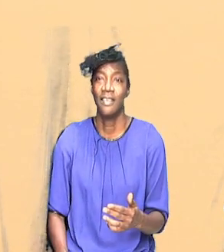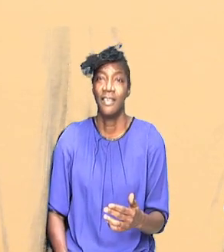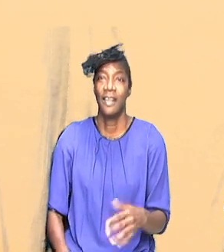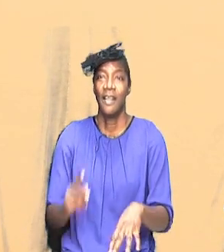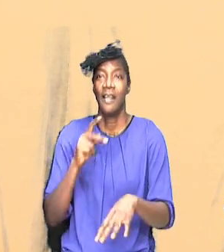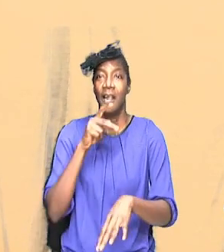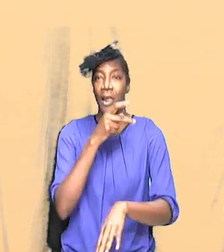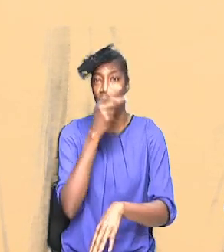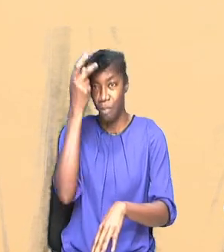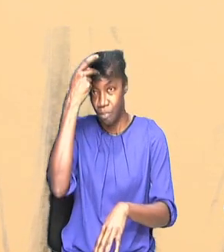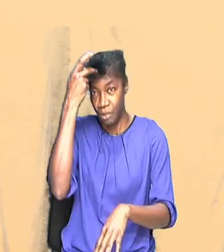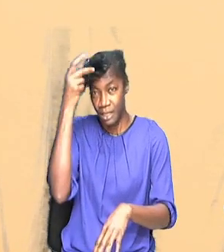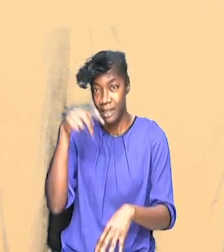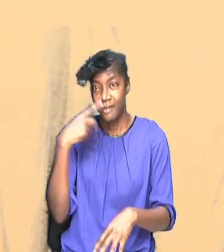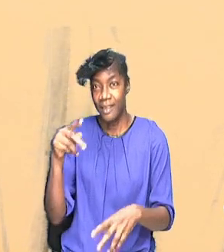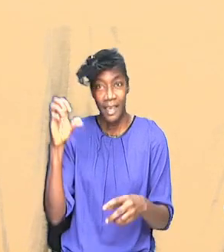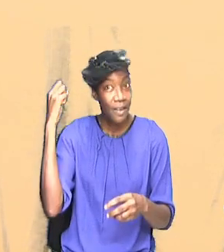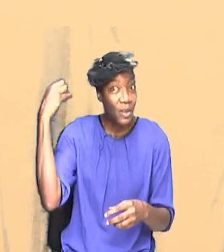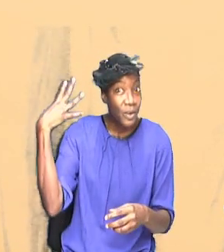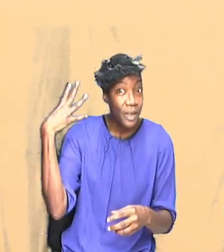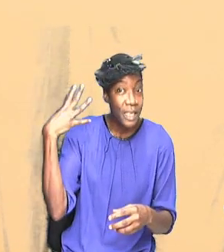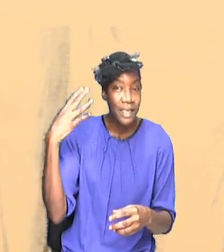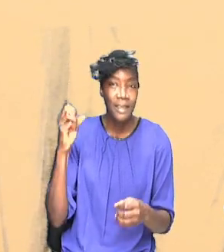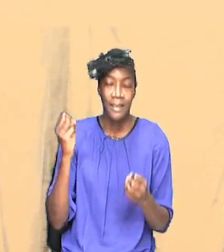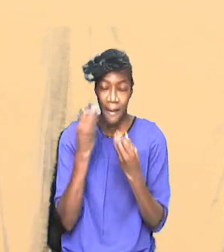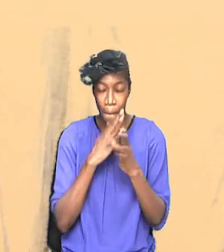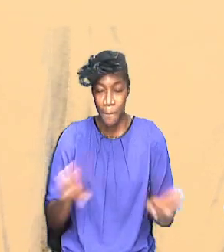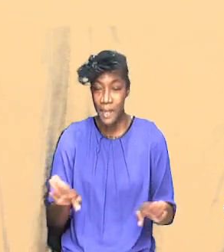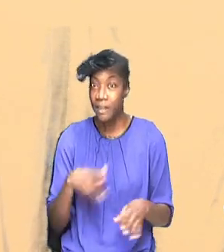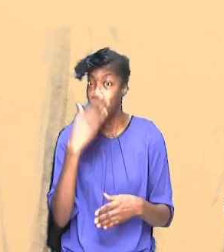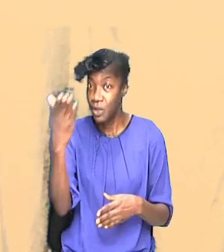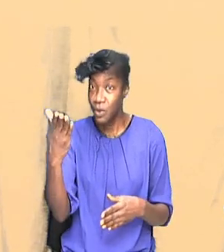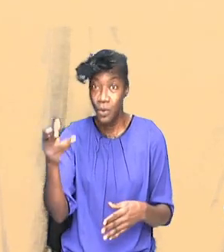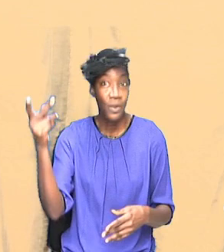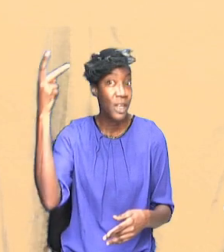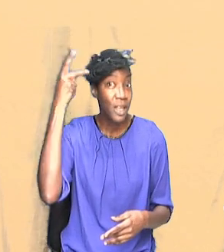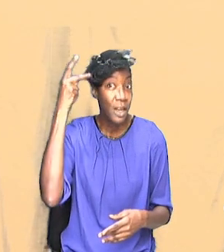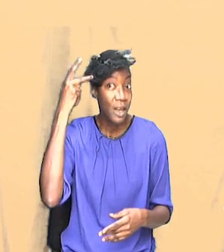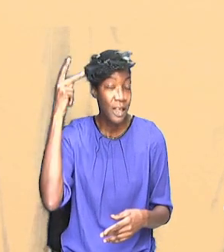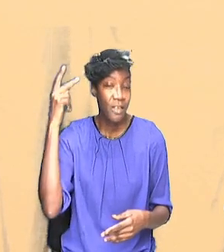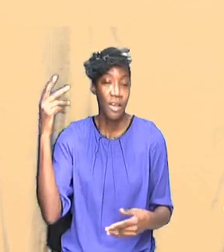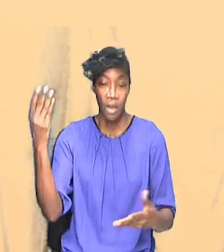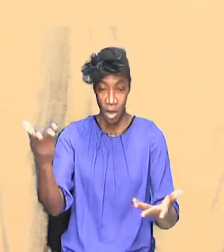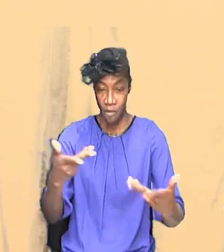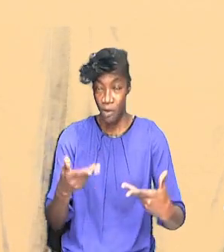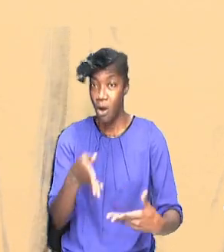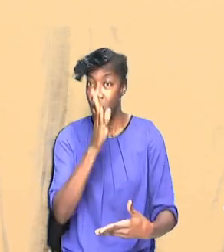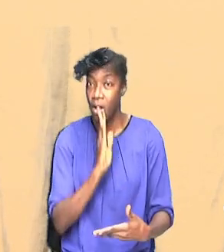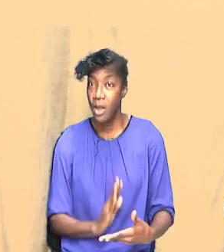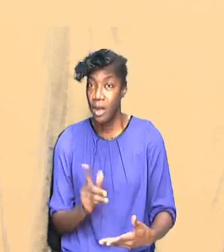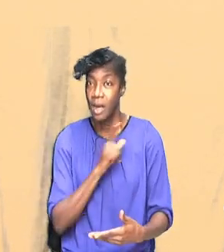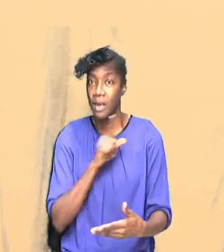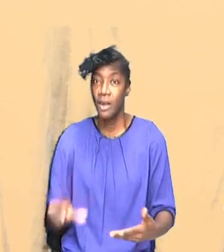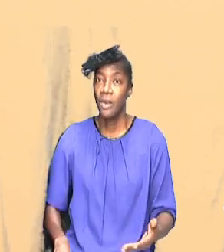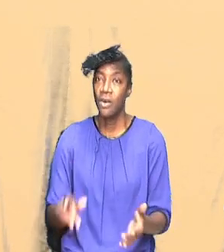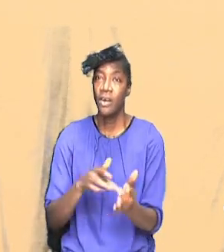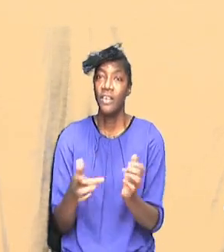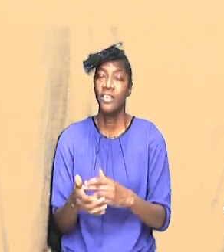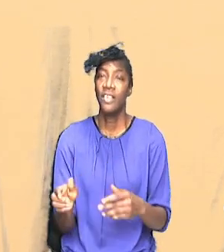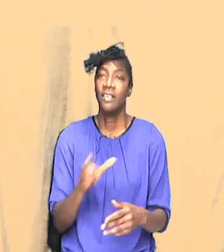it, grace and peace be multiplied unto you through the knowledge of our God and the Lord Jesus Christ.